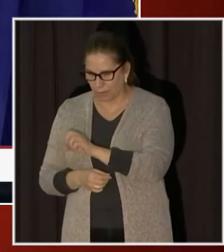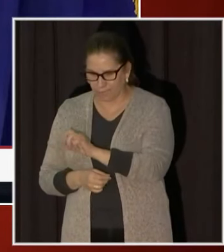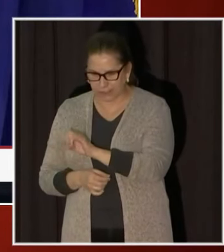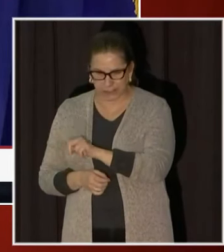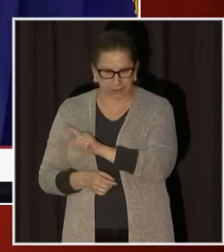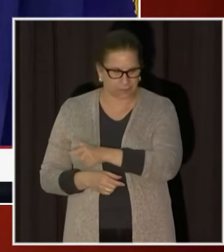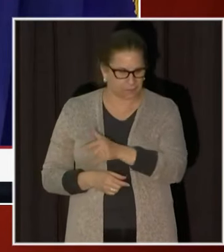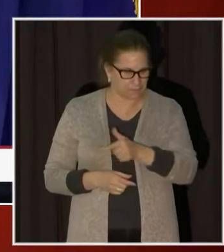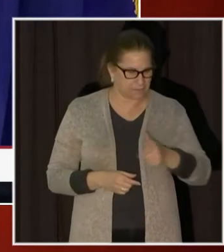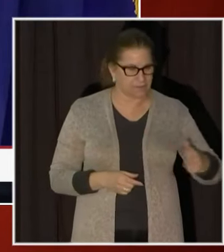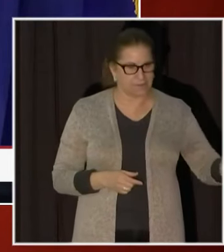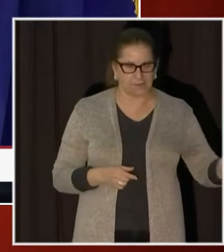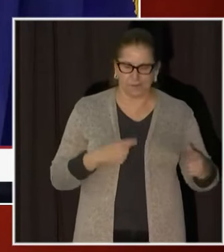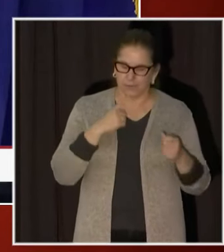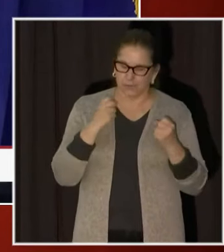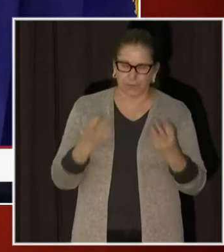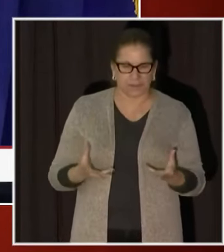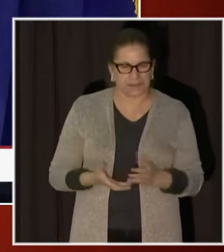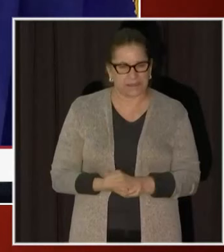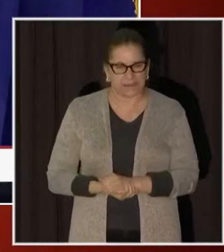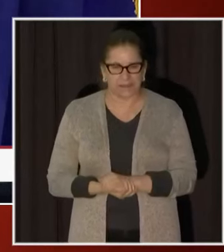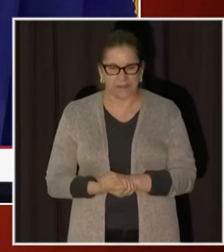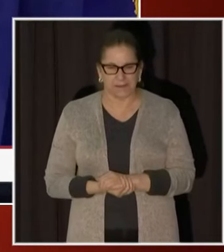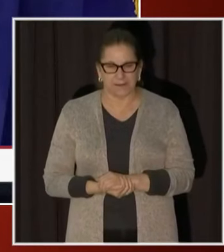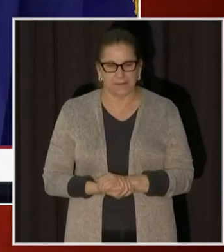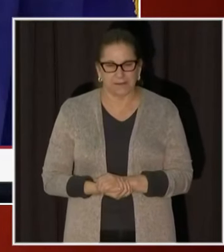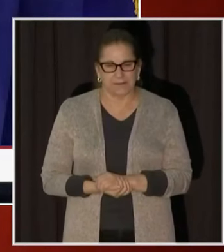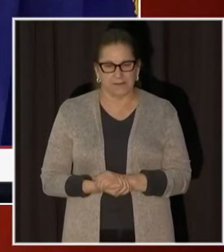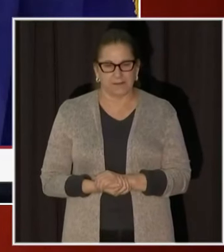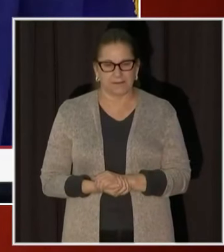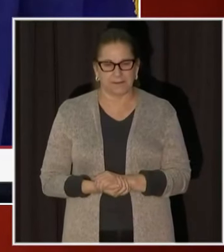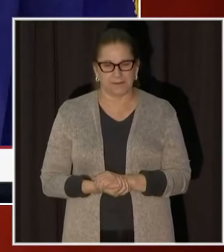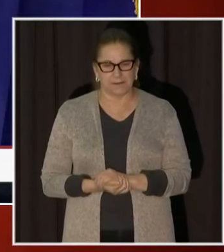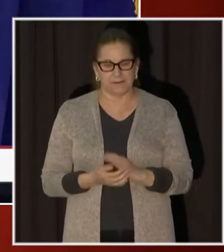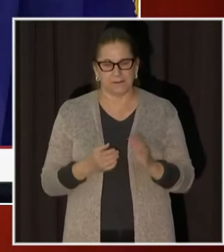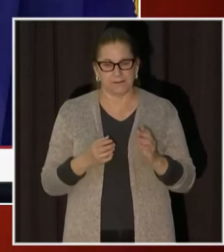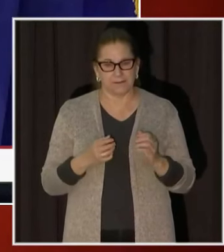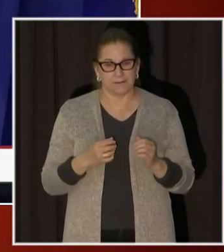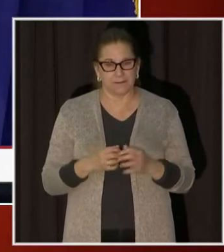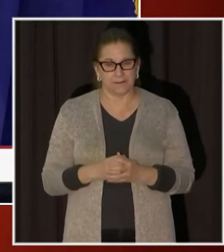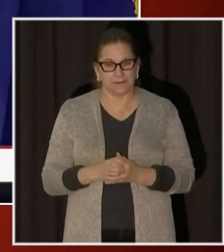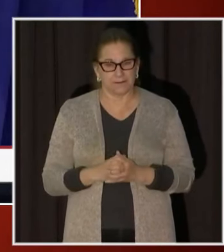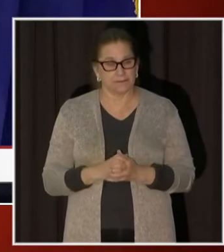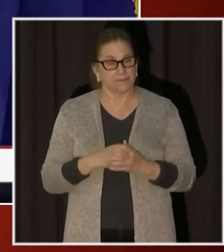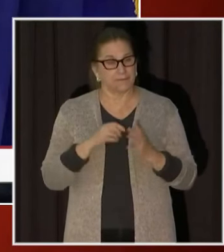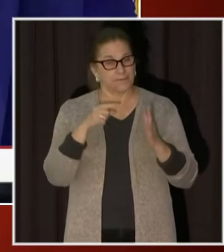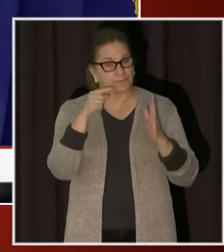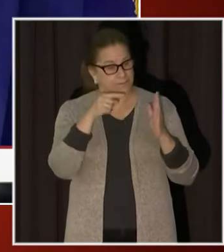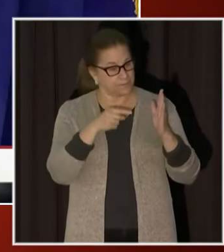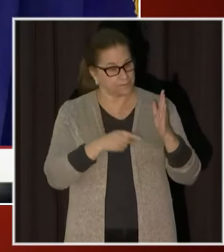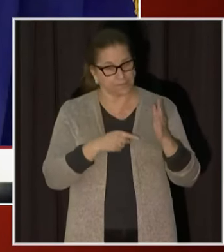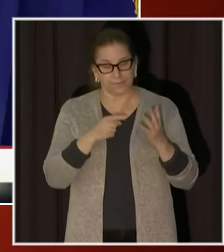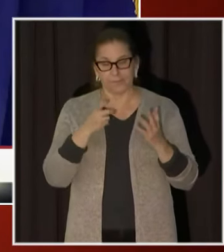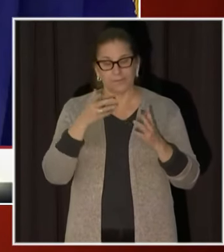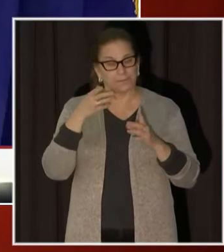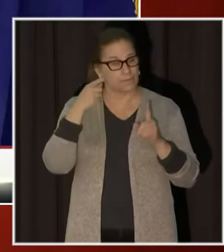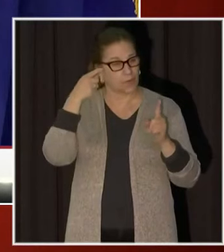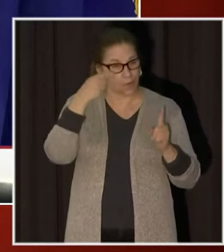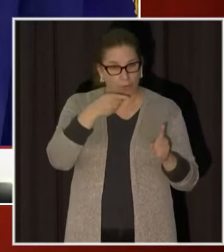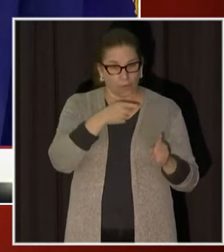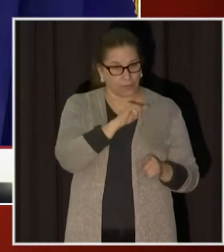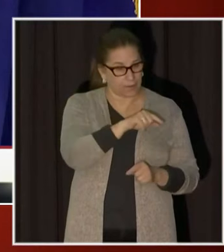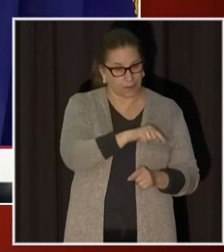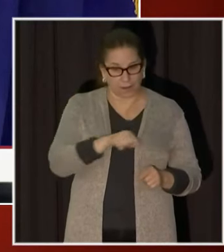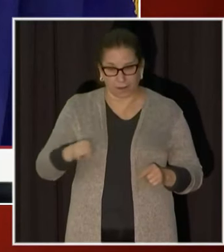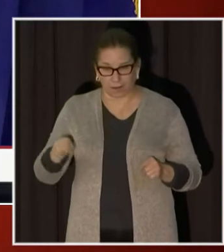there would be no penalty for the fees, or no, that the fees would be waived during the extension, but we